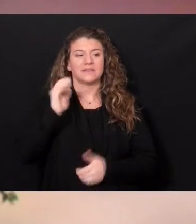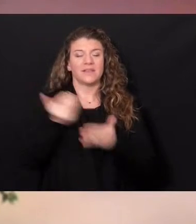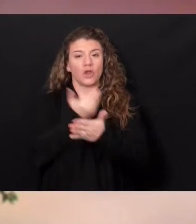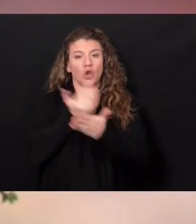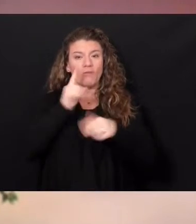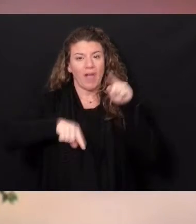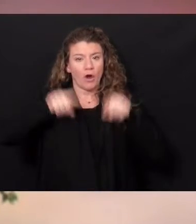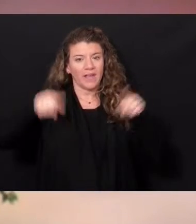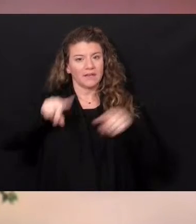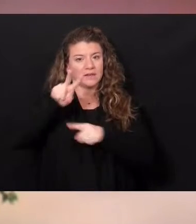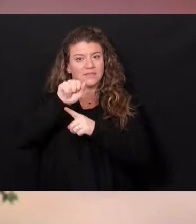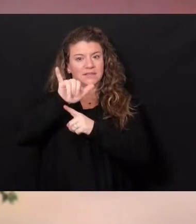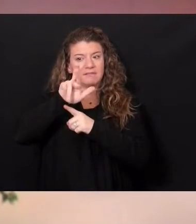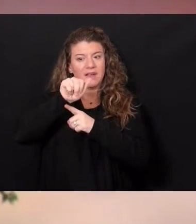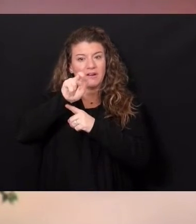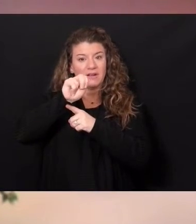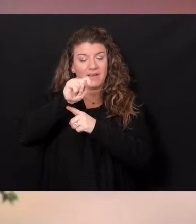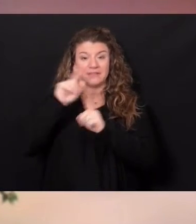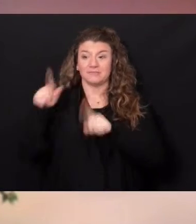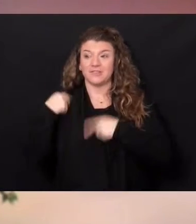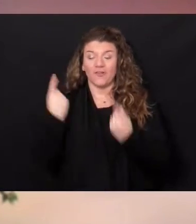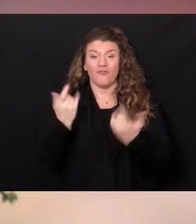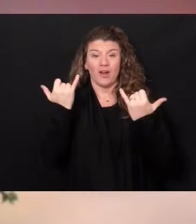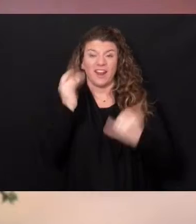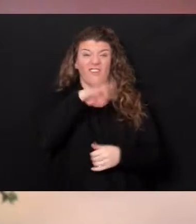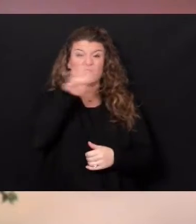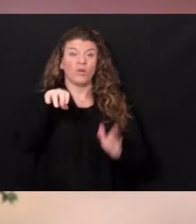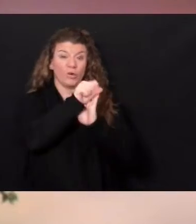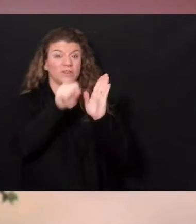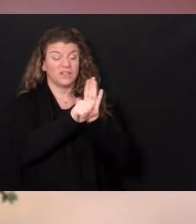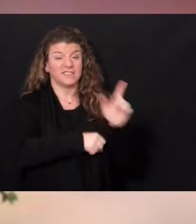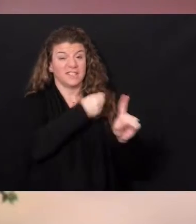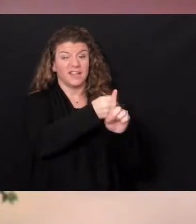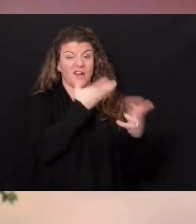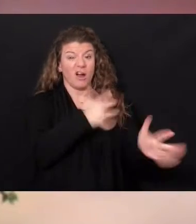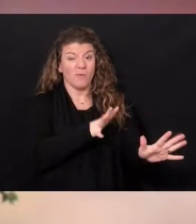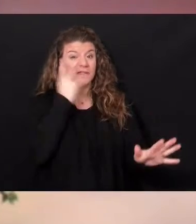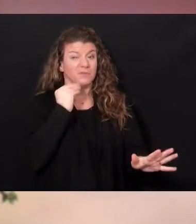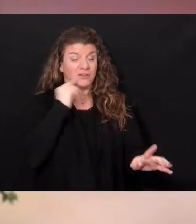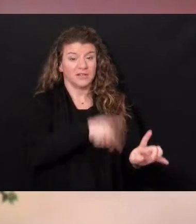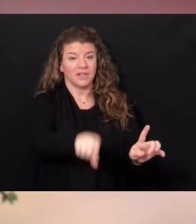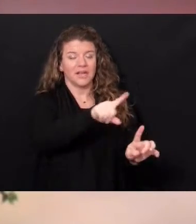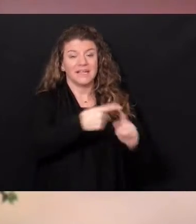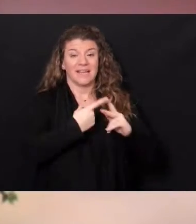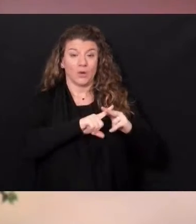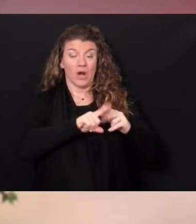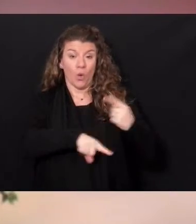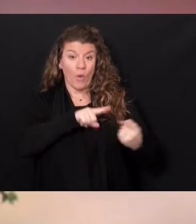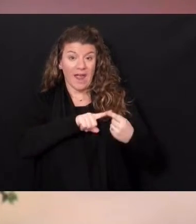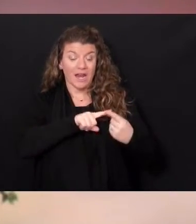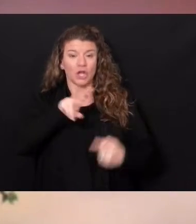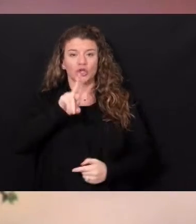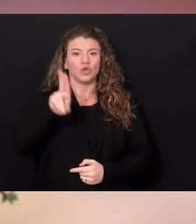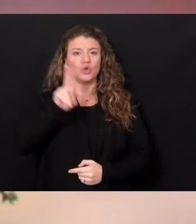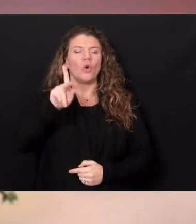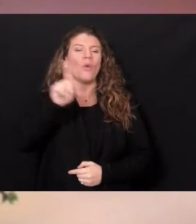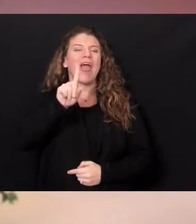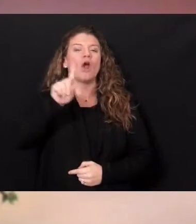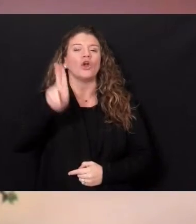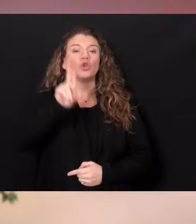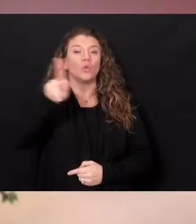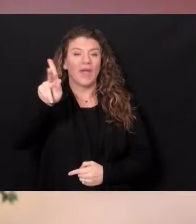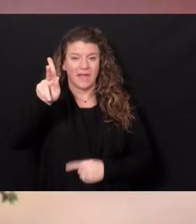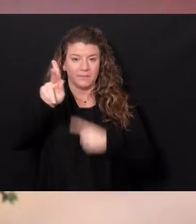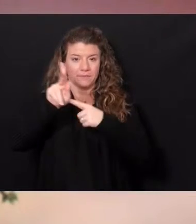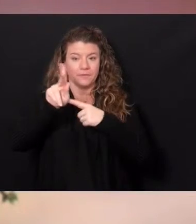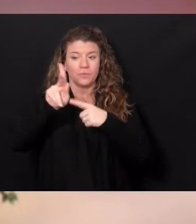that is in 44 states in the United States, which originated in the United Kingdom. And as we've talked